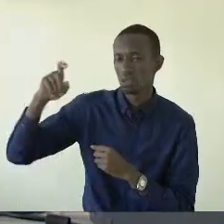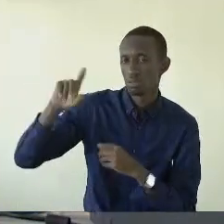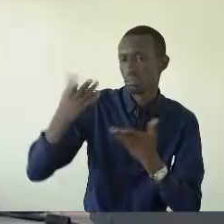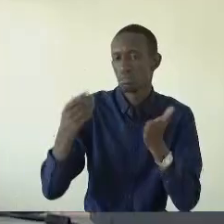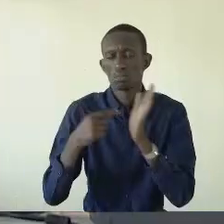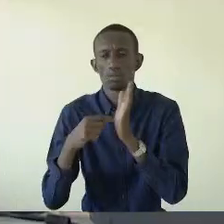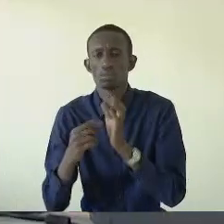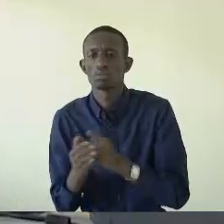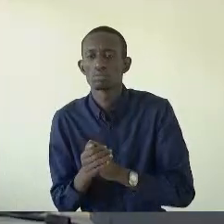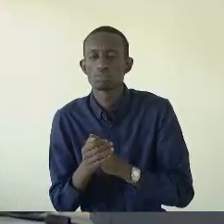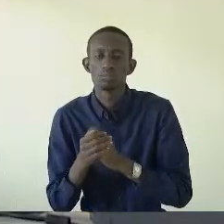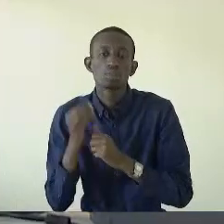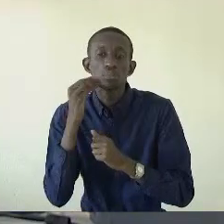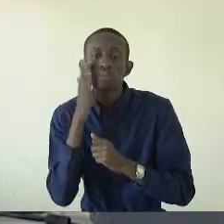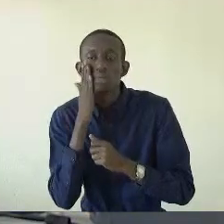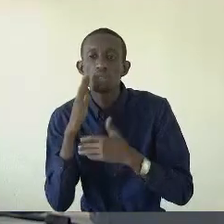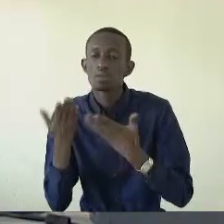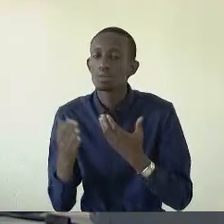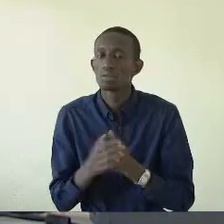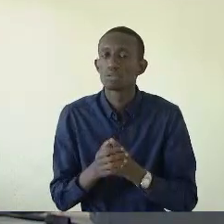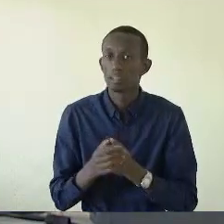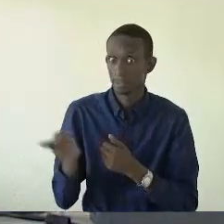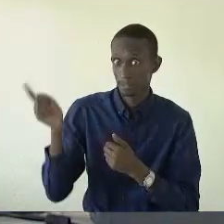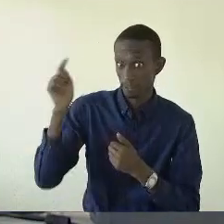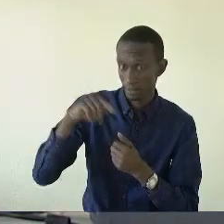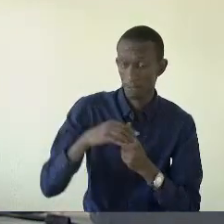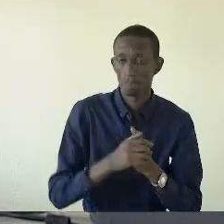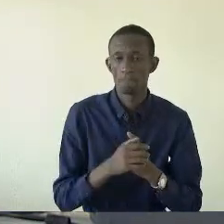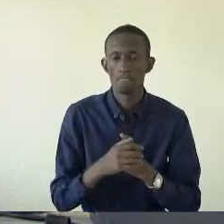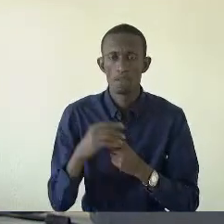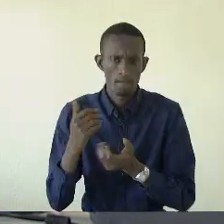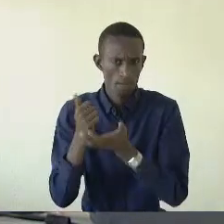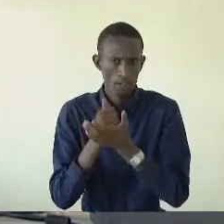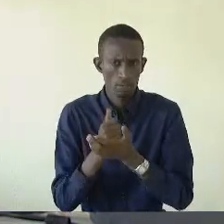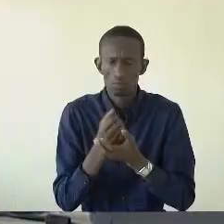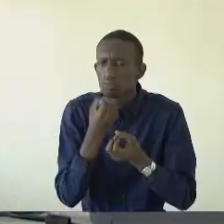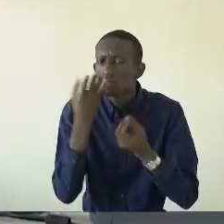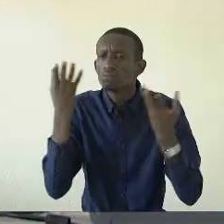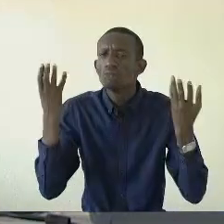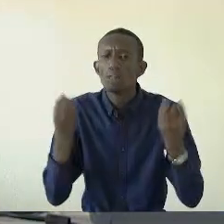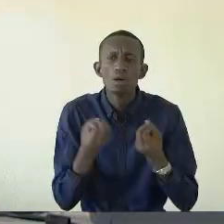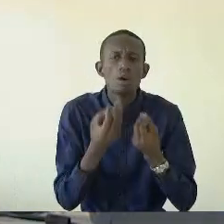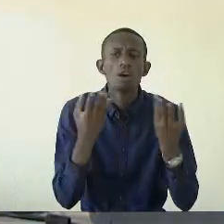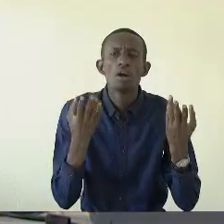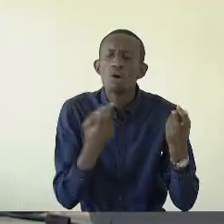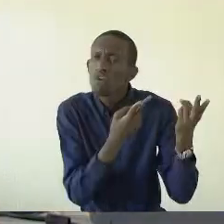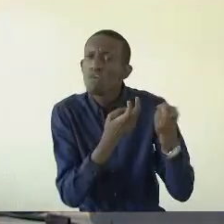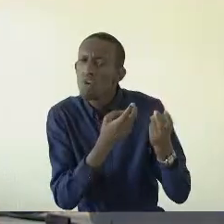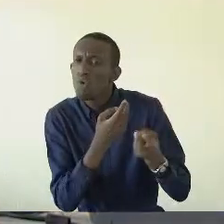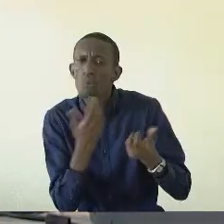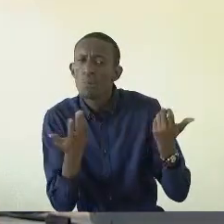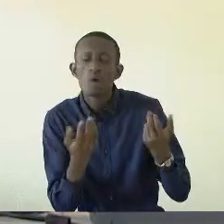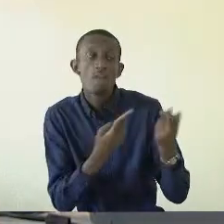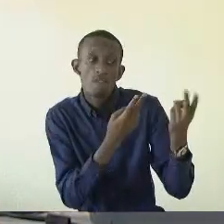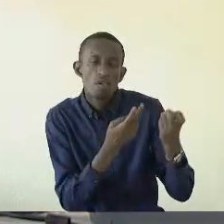and others. They come looking for nectar from flowers. Of course, they are attracted by the color